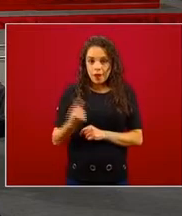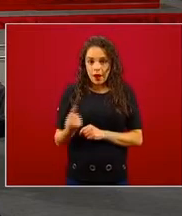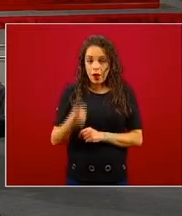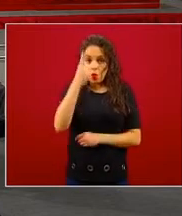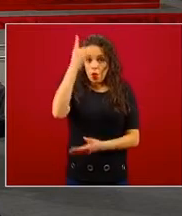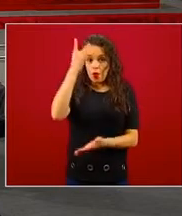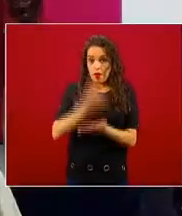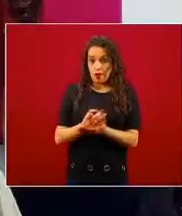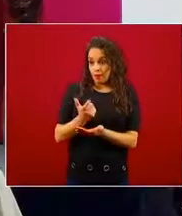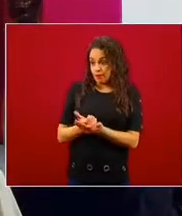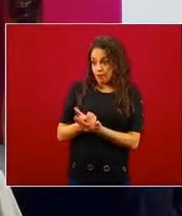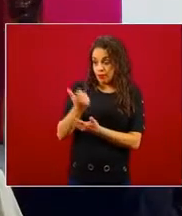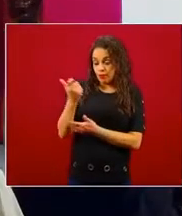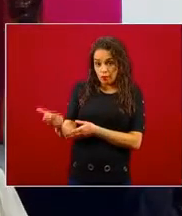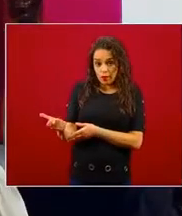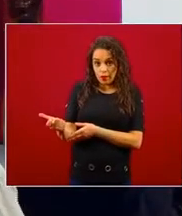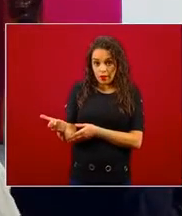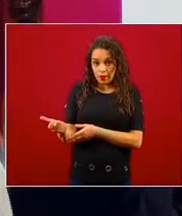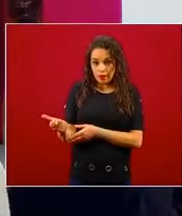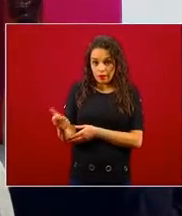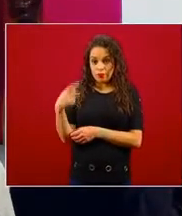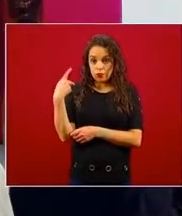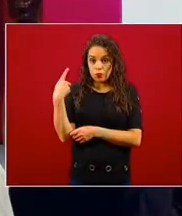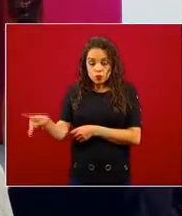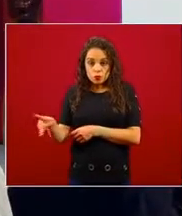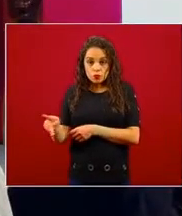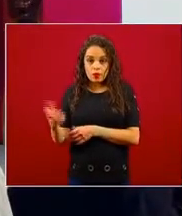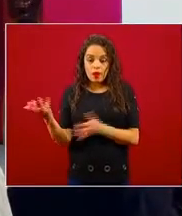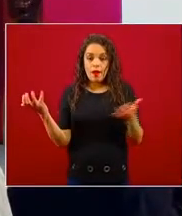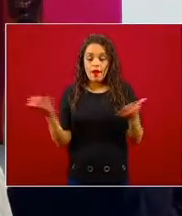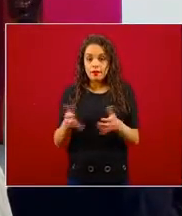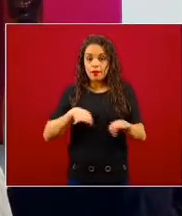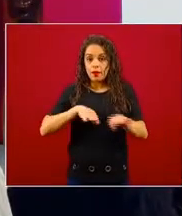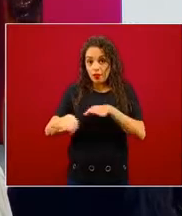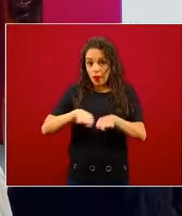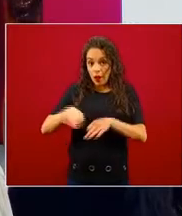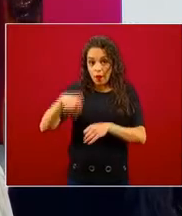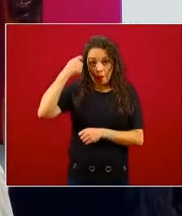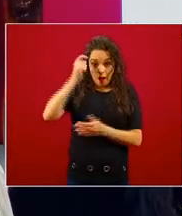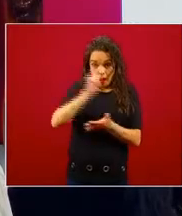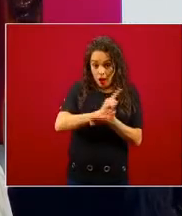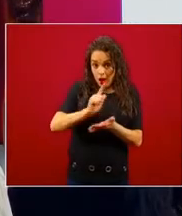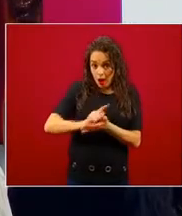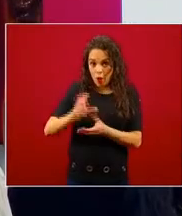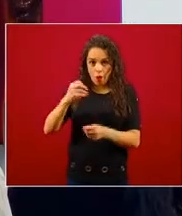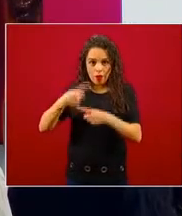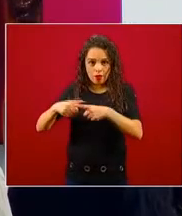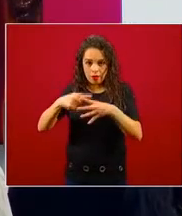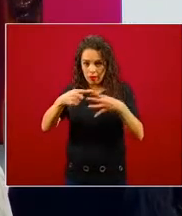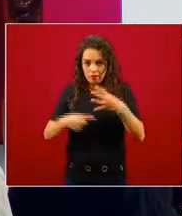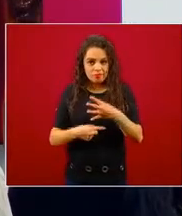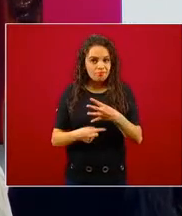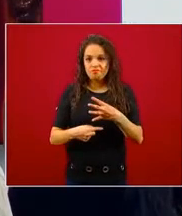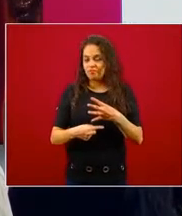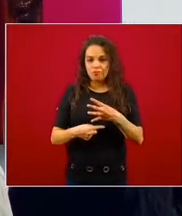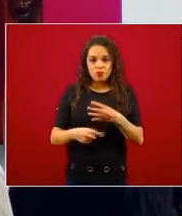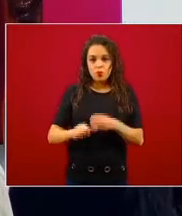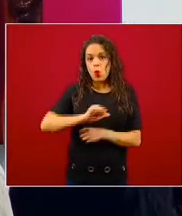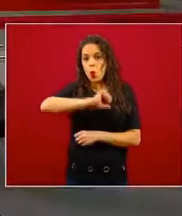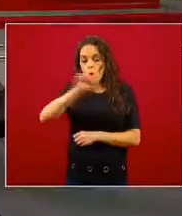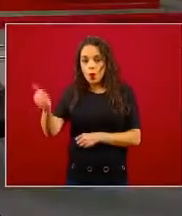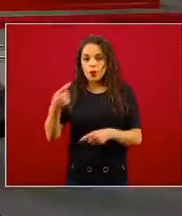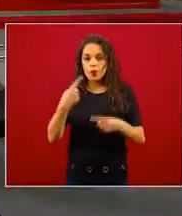these solidarity circles is not just about paying what these domestic workers are entitled to,